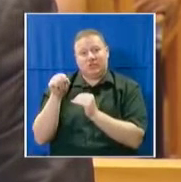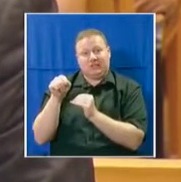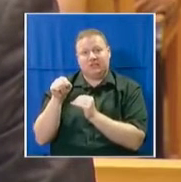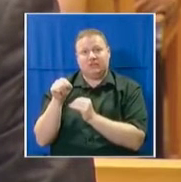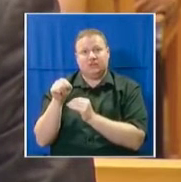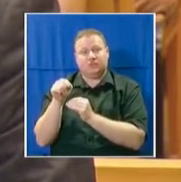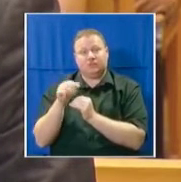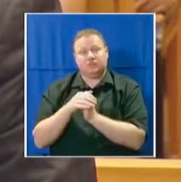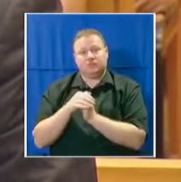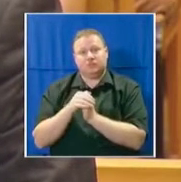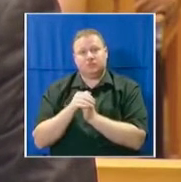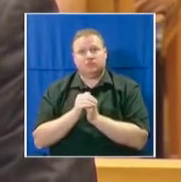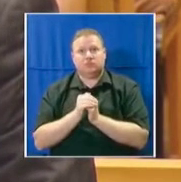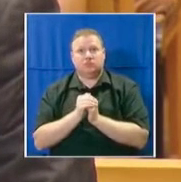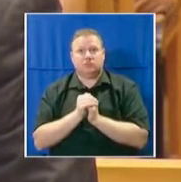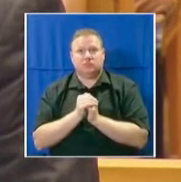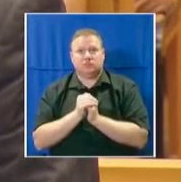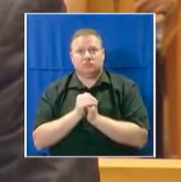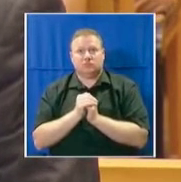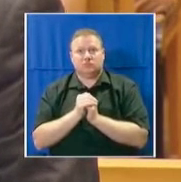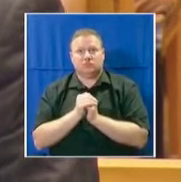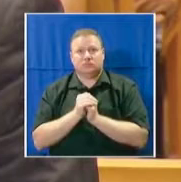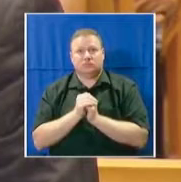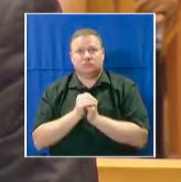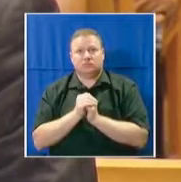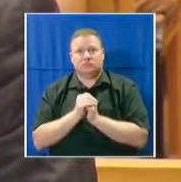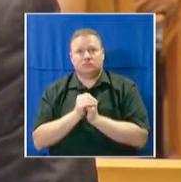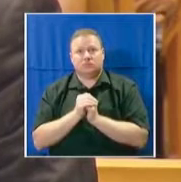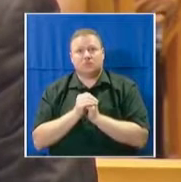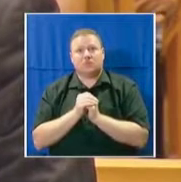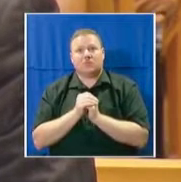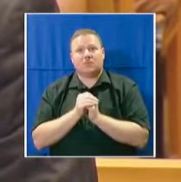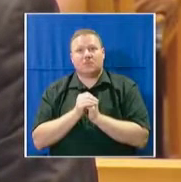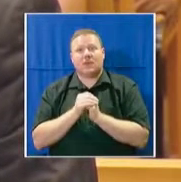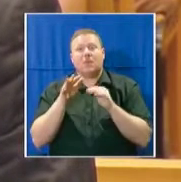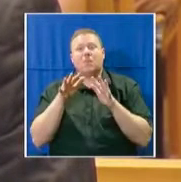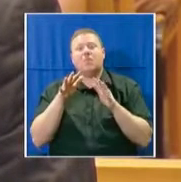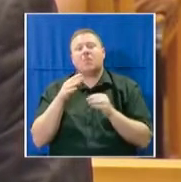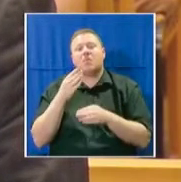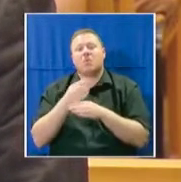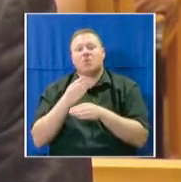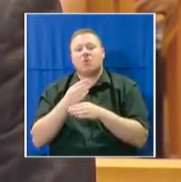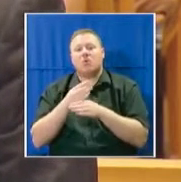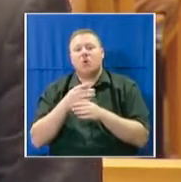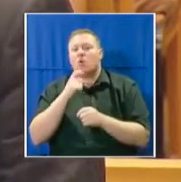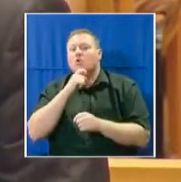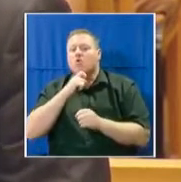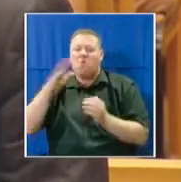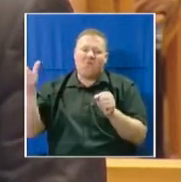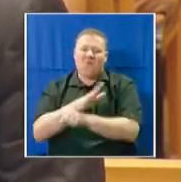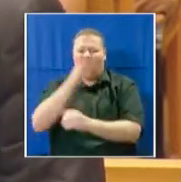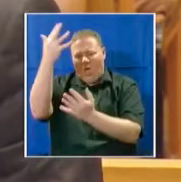that their work, they are not going to be able to exploit their work to the fullest if